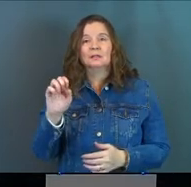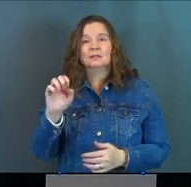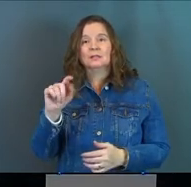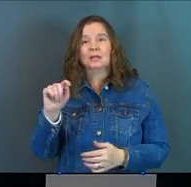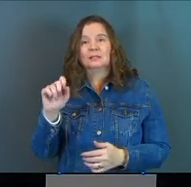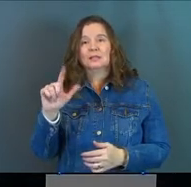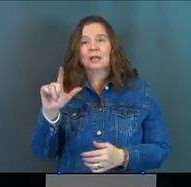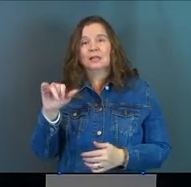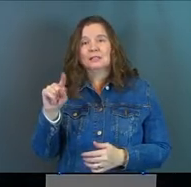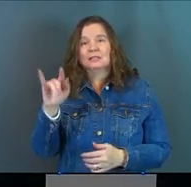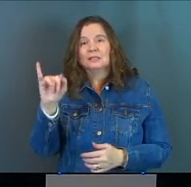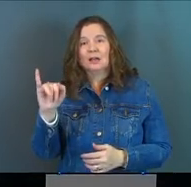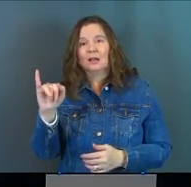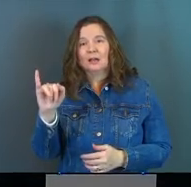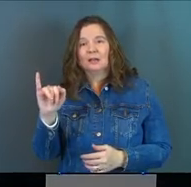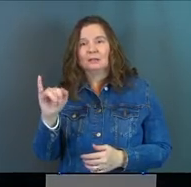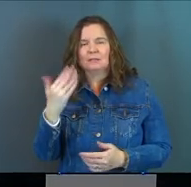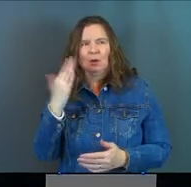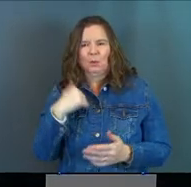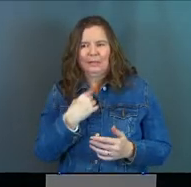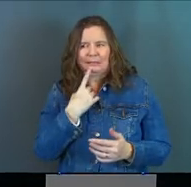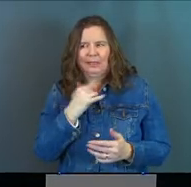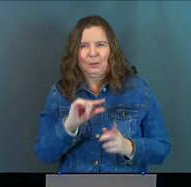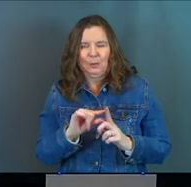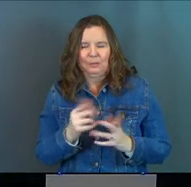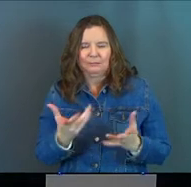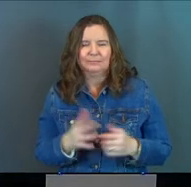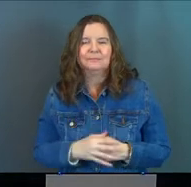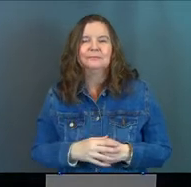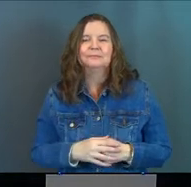tetelestai, tetelestai. I don't know how to pronounce it.